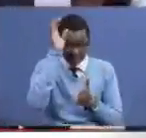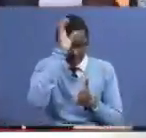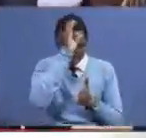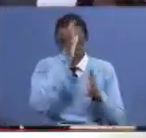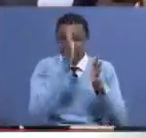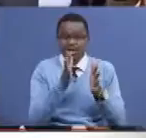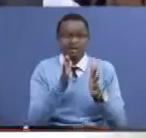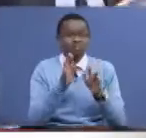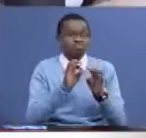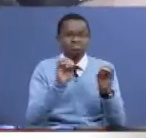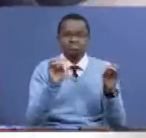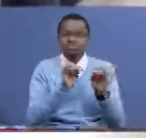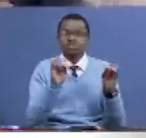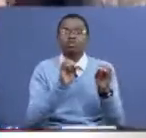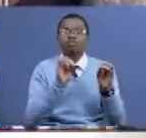Canadian and thus unfit